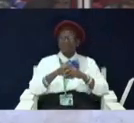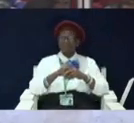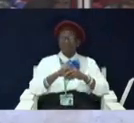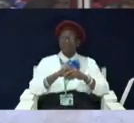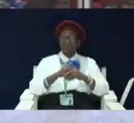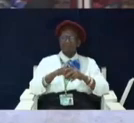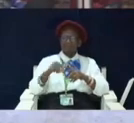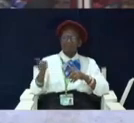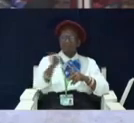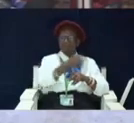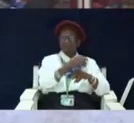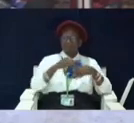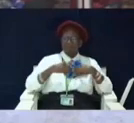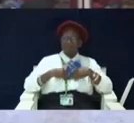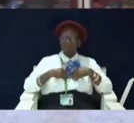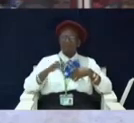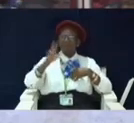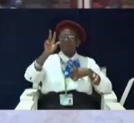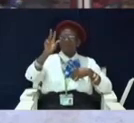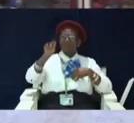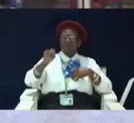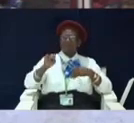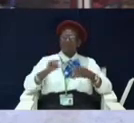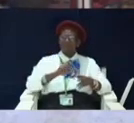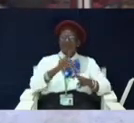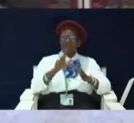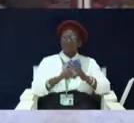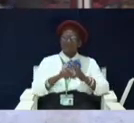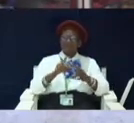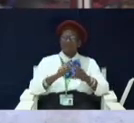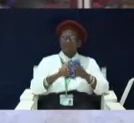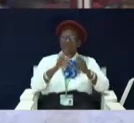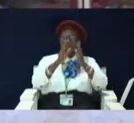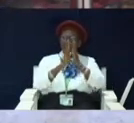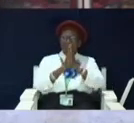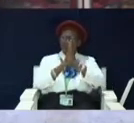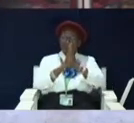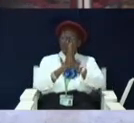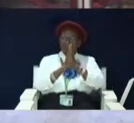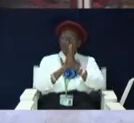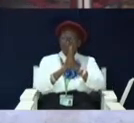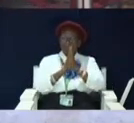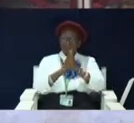30 minutes to pray. The altar is